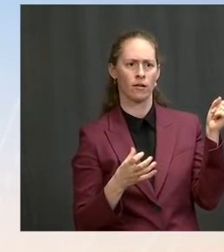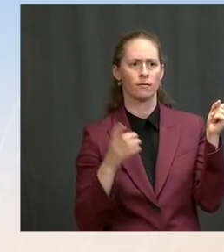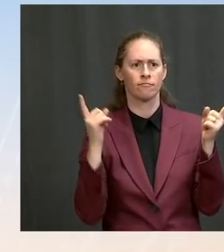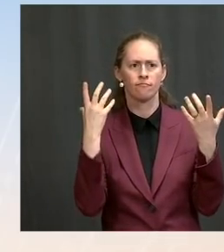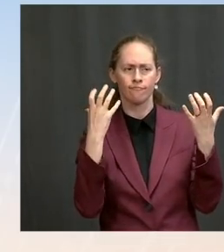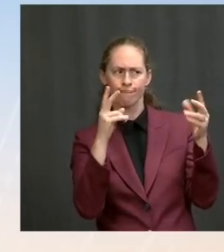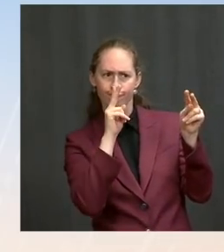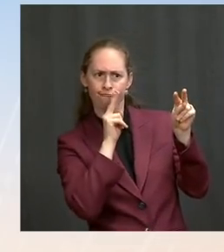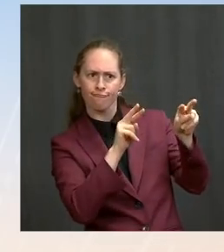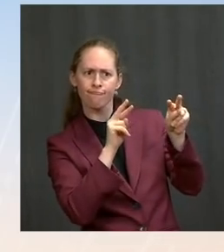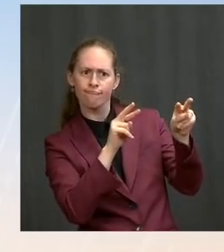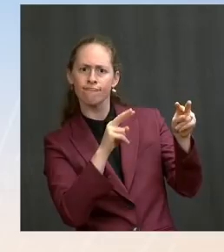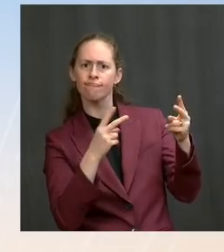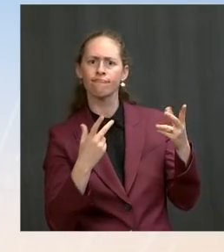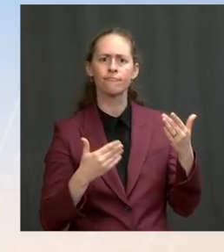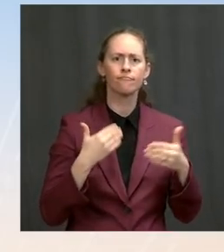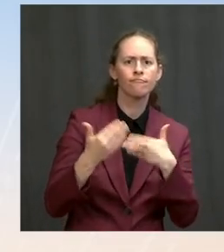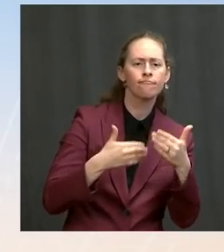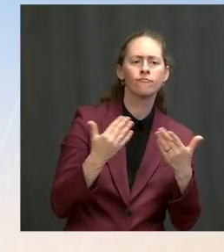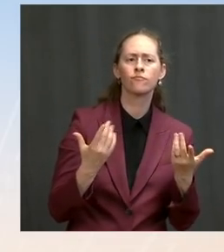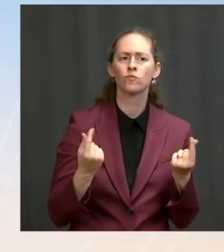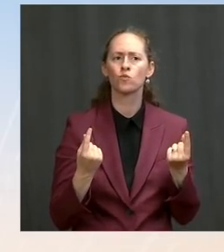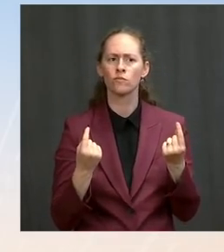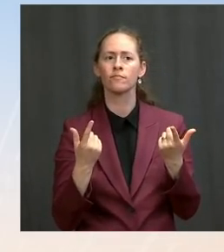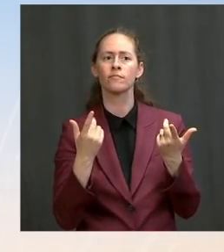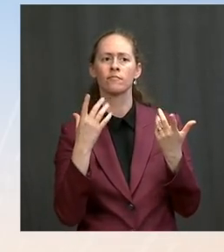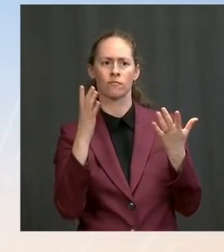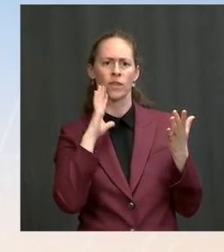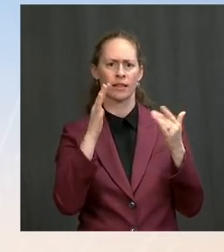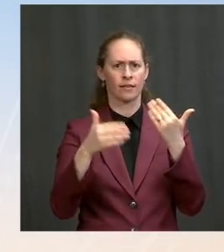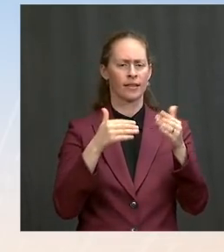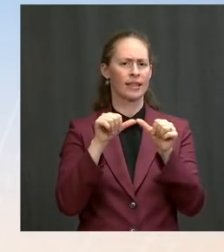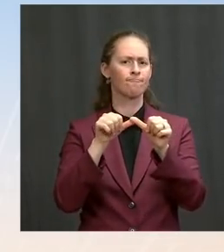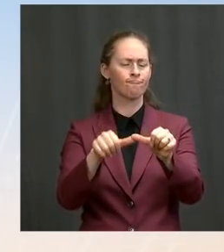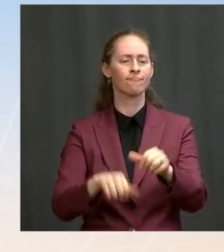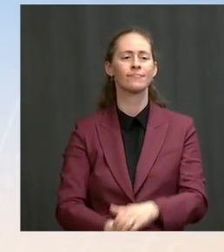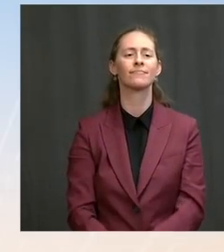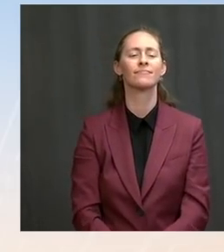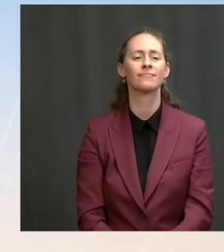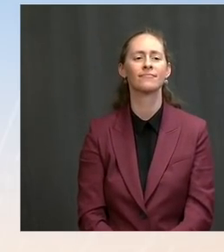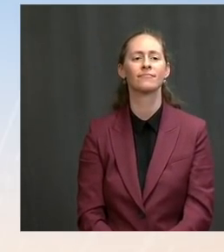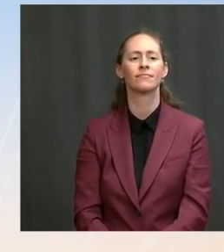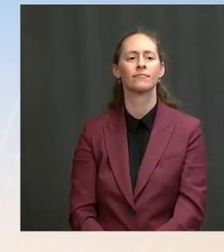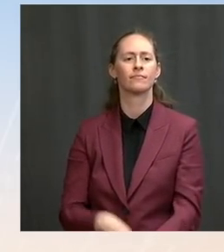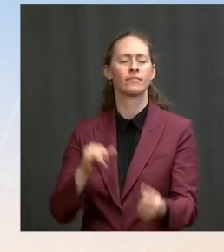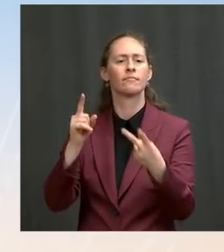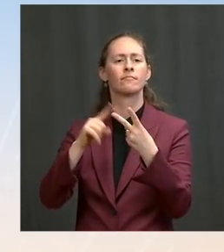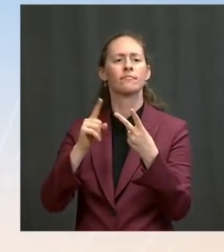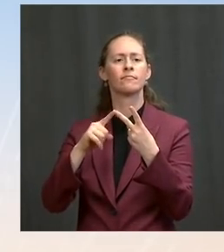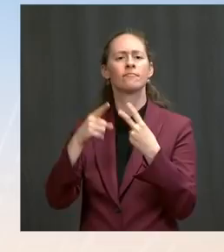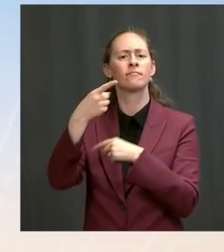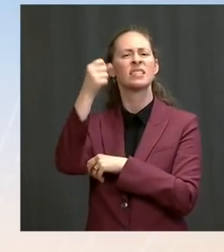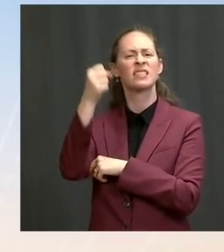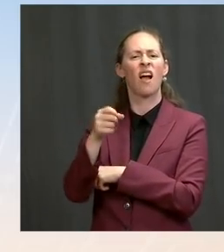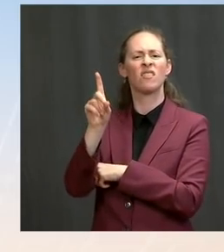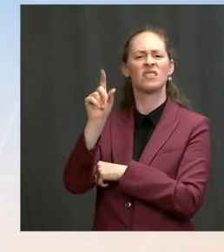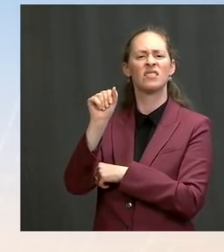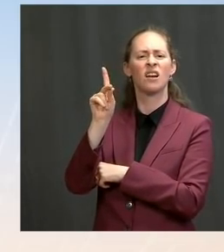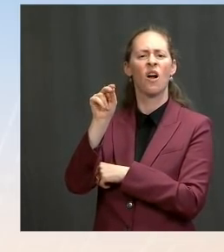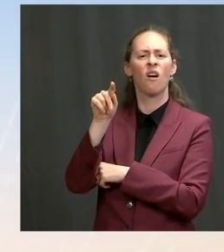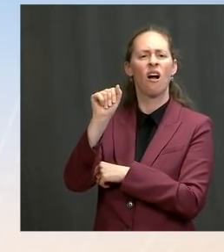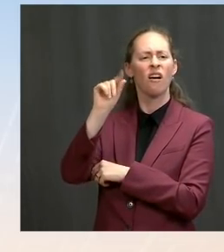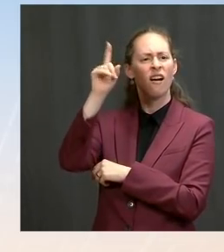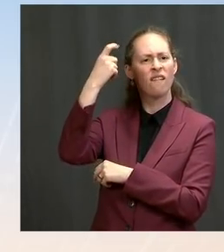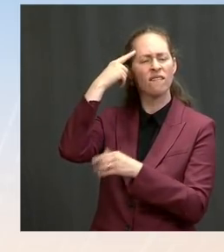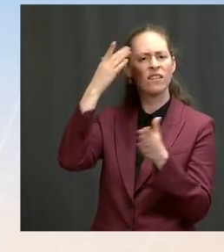in that regard, and that certainly is guiding our strategy. And then secondly, South Dakota Governor Kristi Noem has actually used a donation from